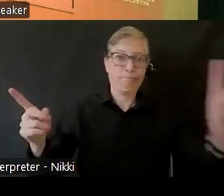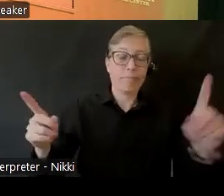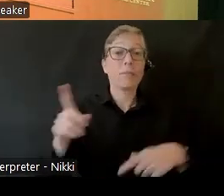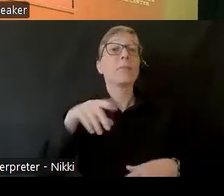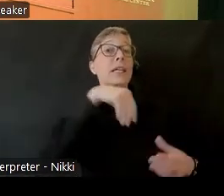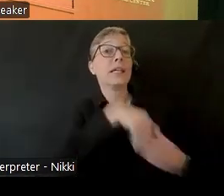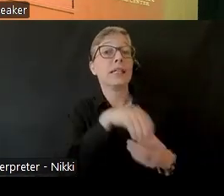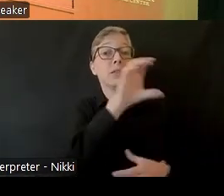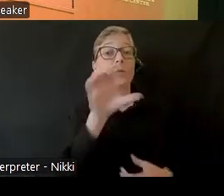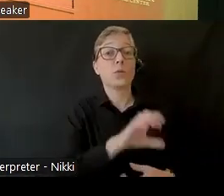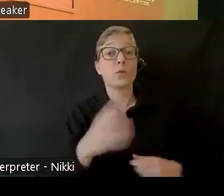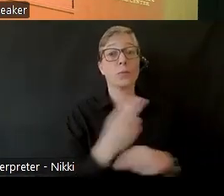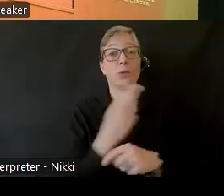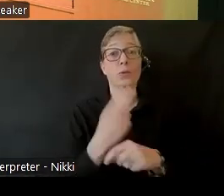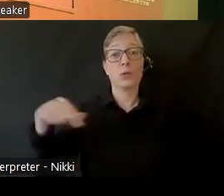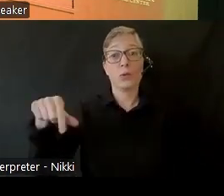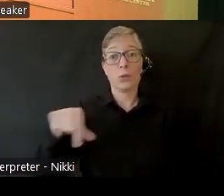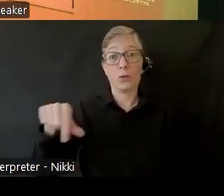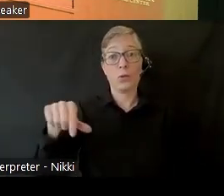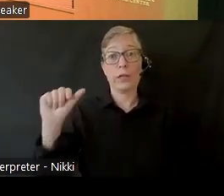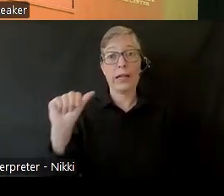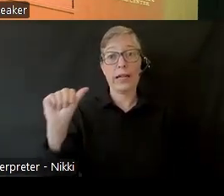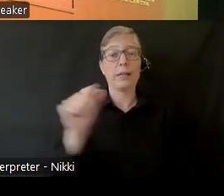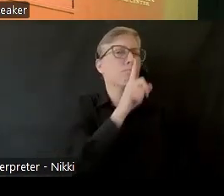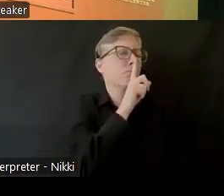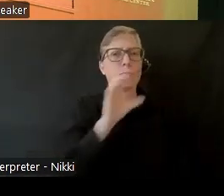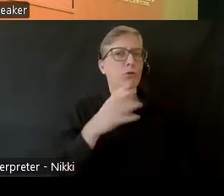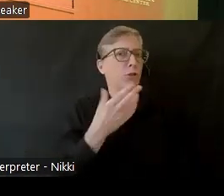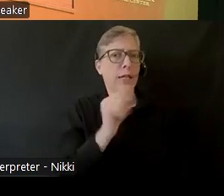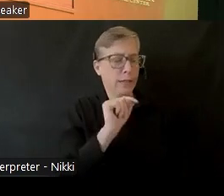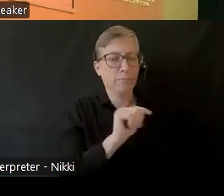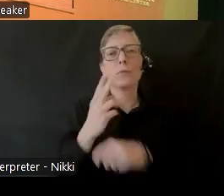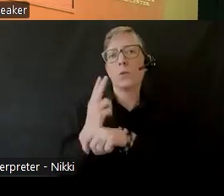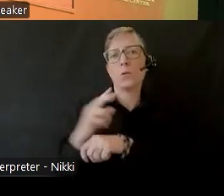the Q&A box and don't use the chat box for questions.